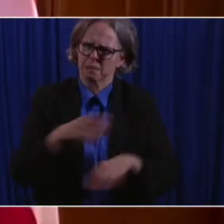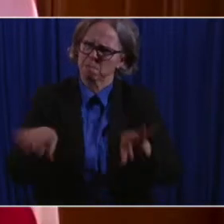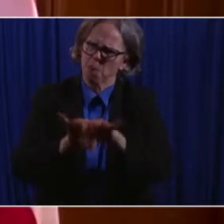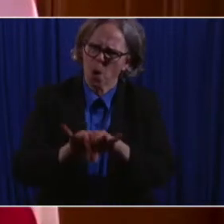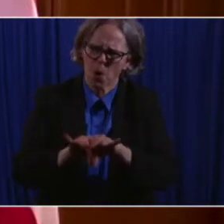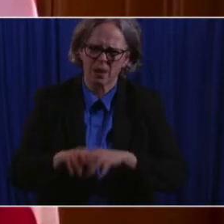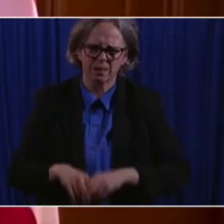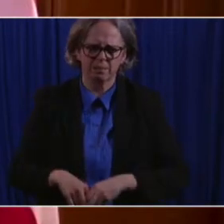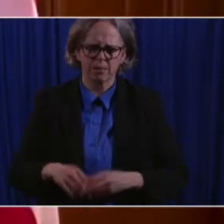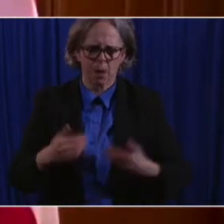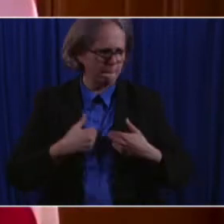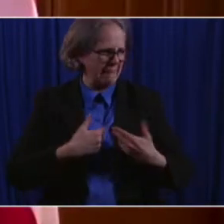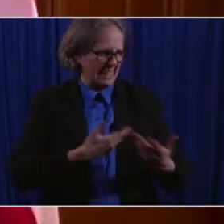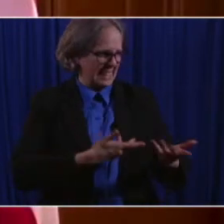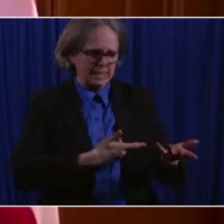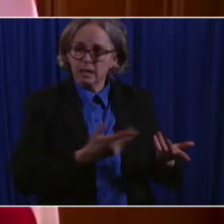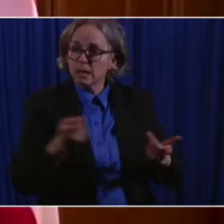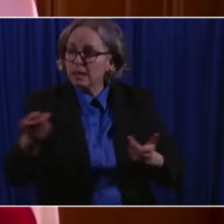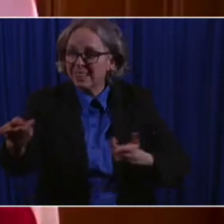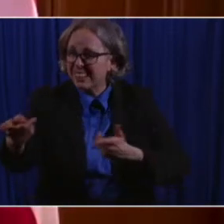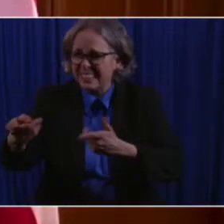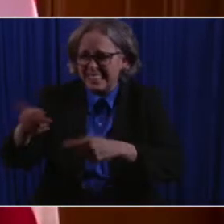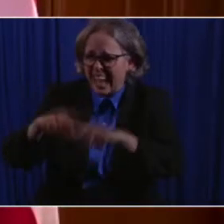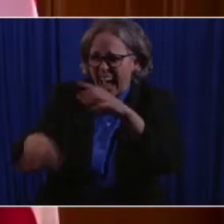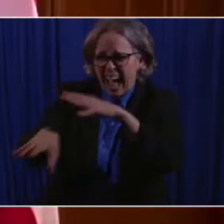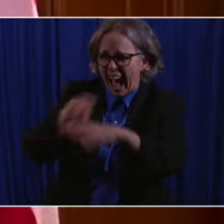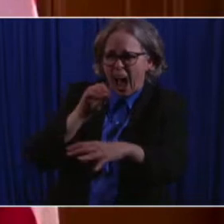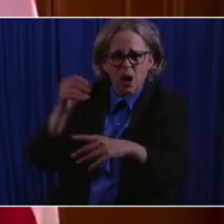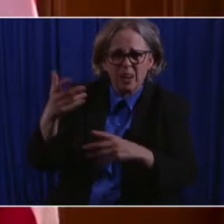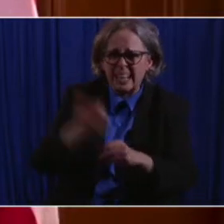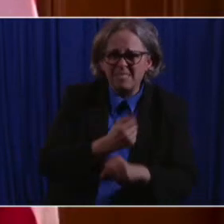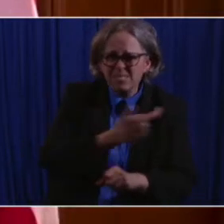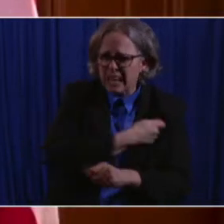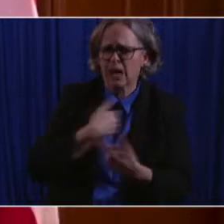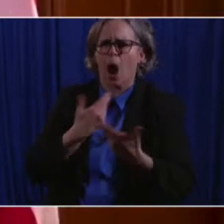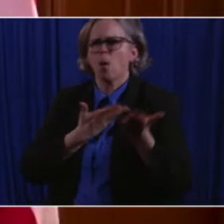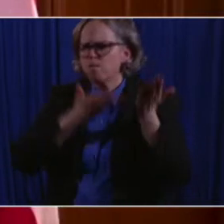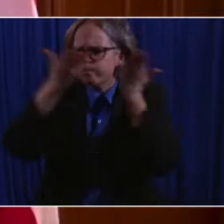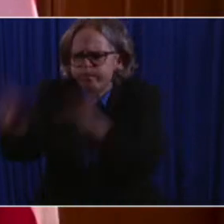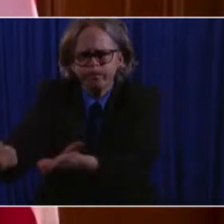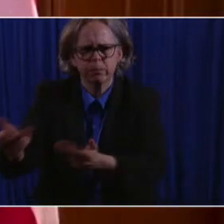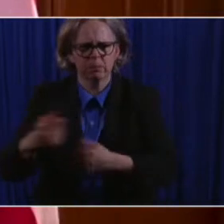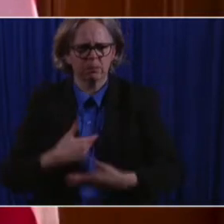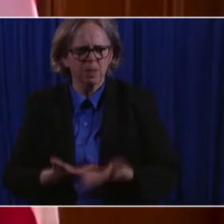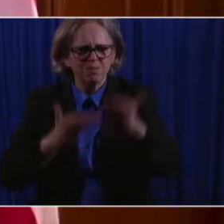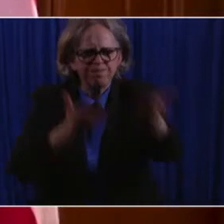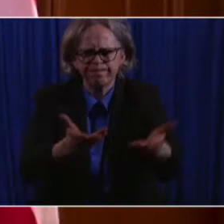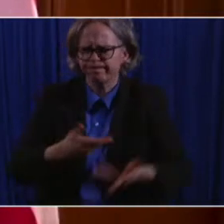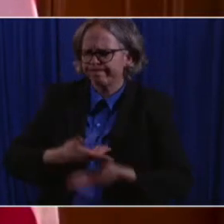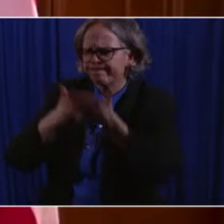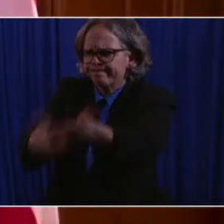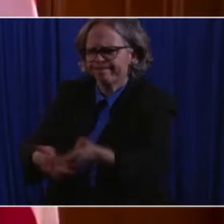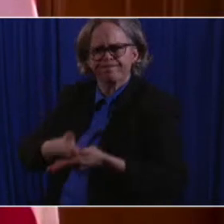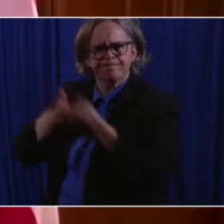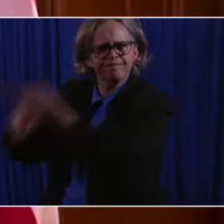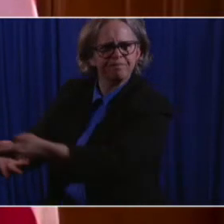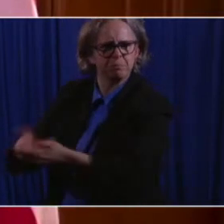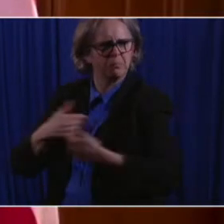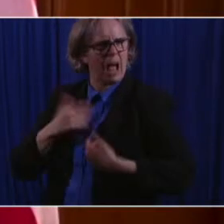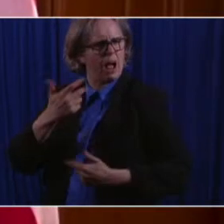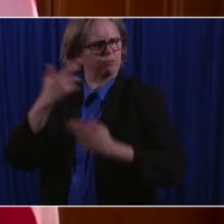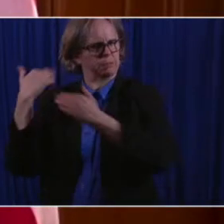have the ability to get it. Sometimes they don't have the ability to go out of their house. And we're going to continue that effort. And it's an effort that